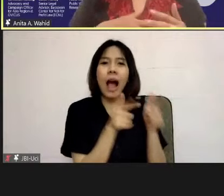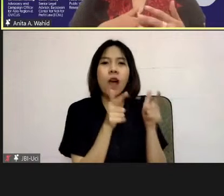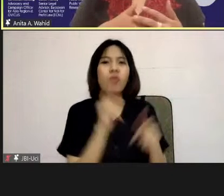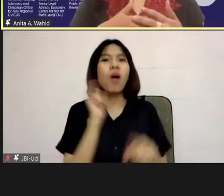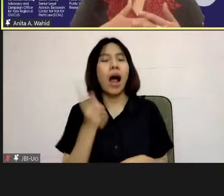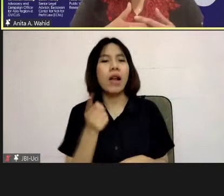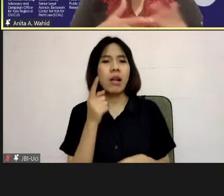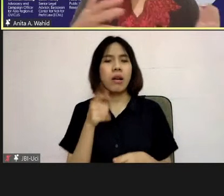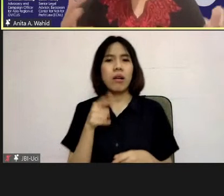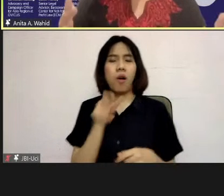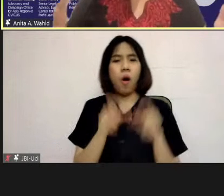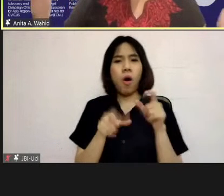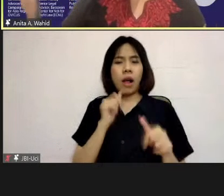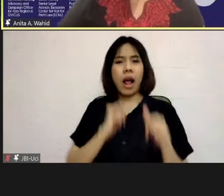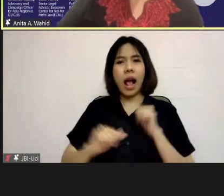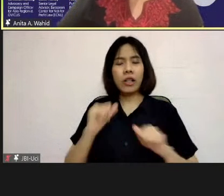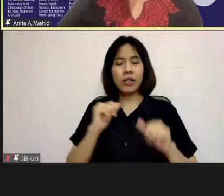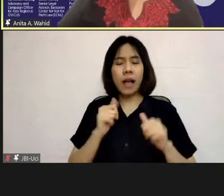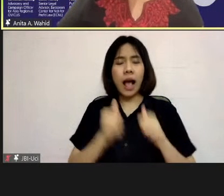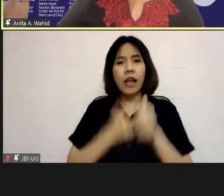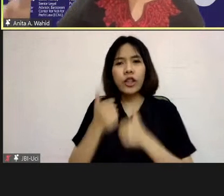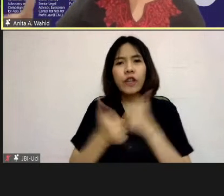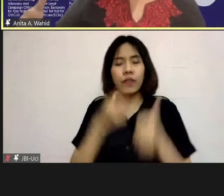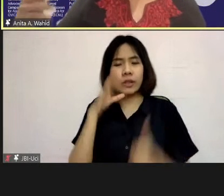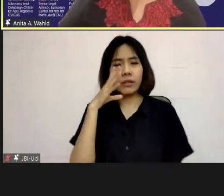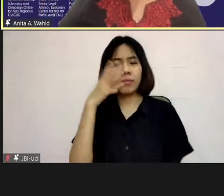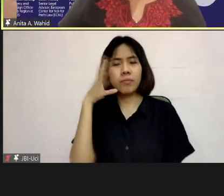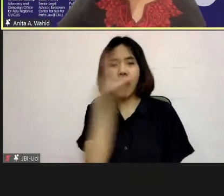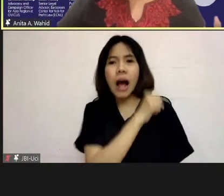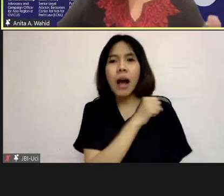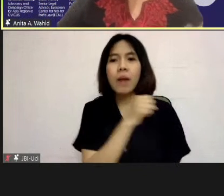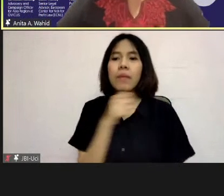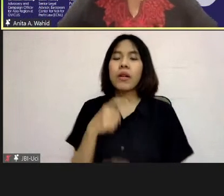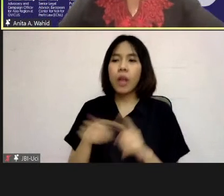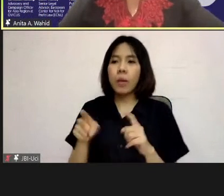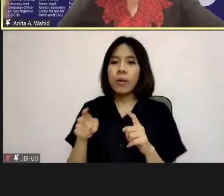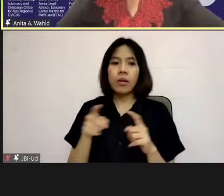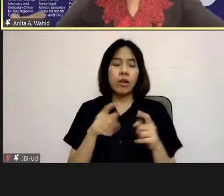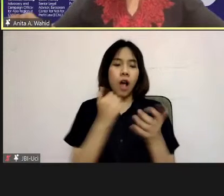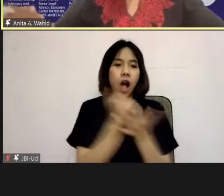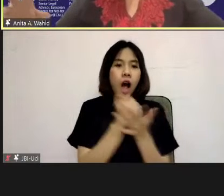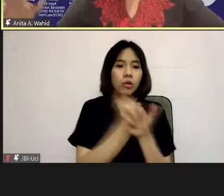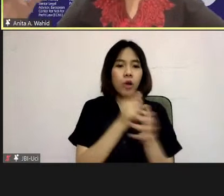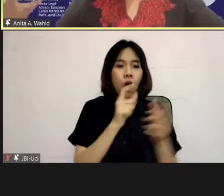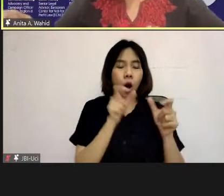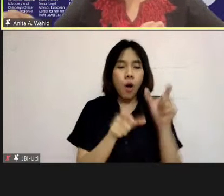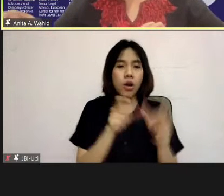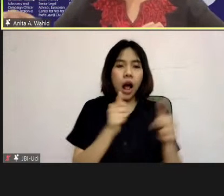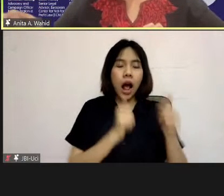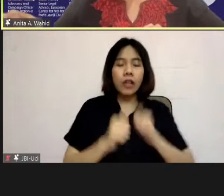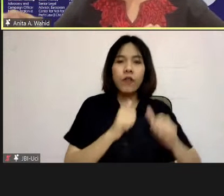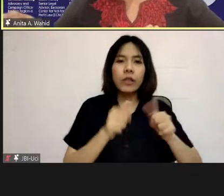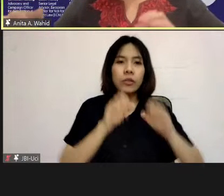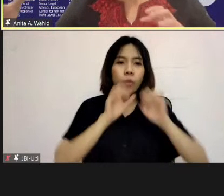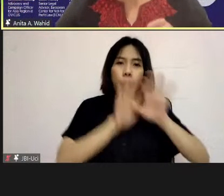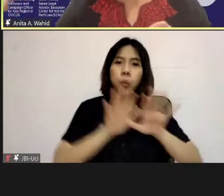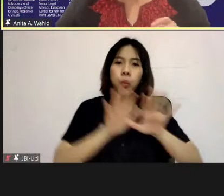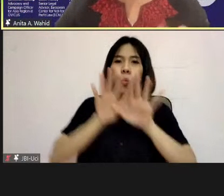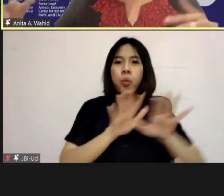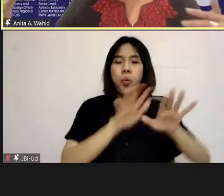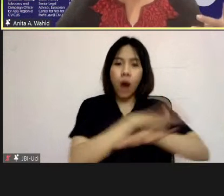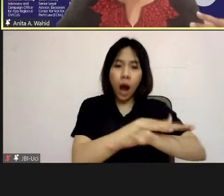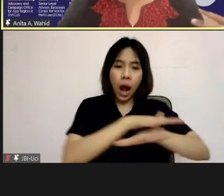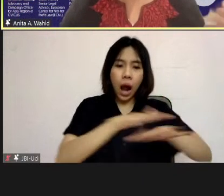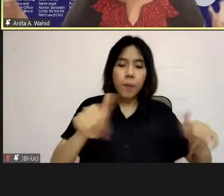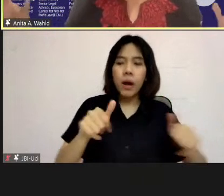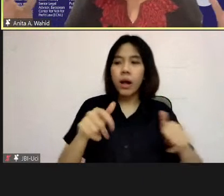certain time, there will be a disturbance on the peaceful protest or peaceful demo. It's become